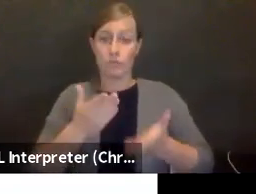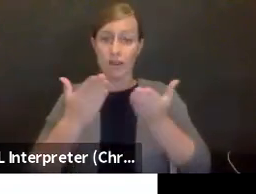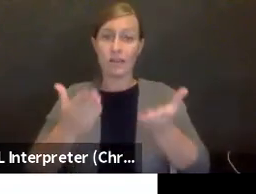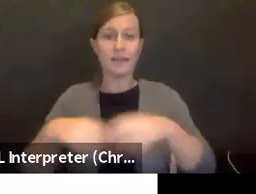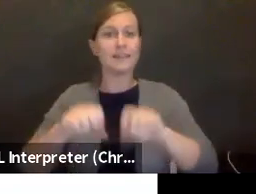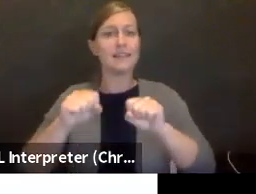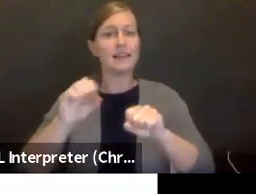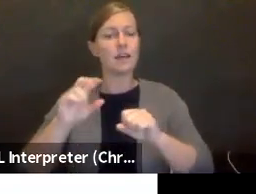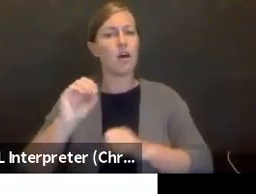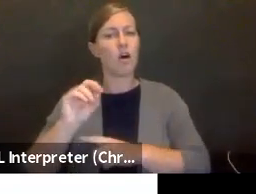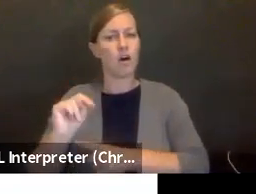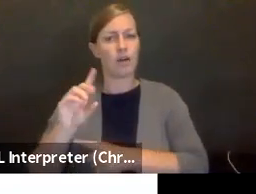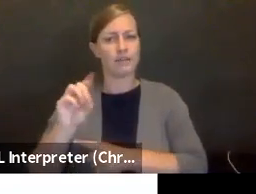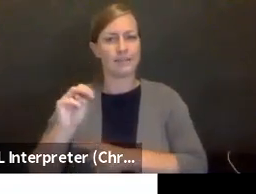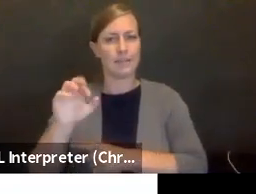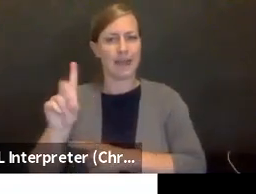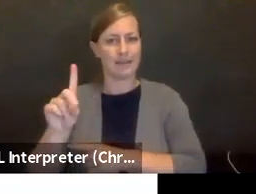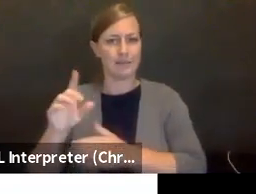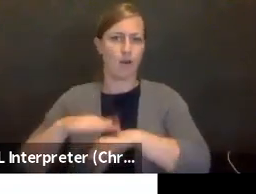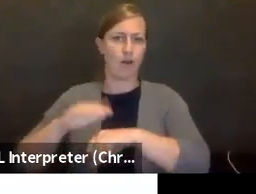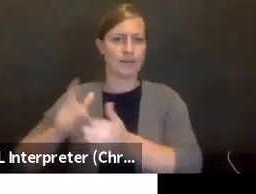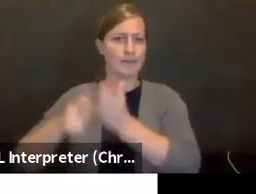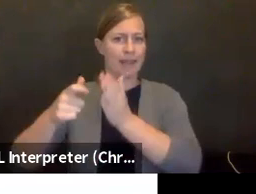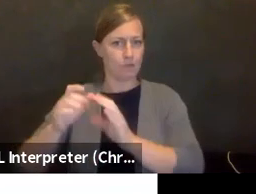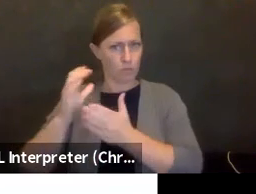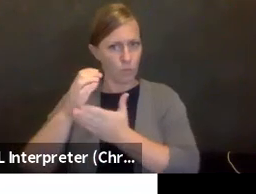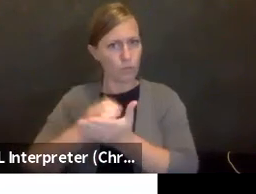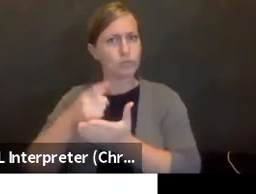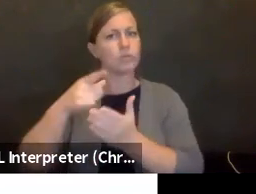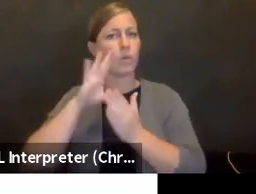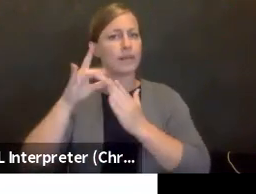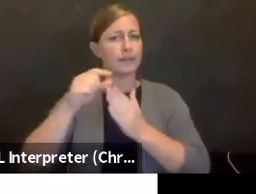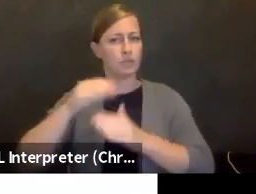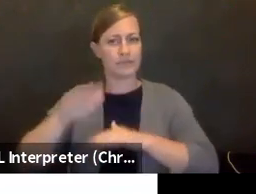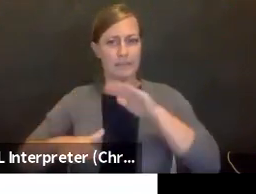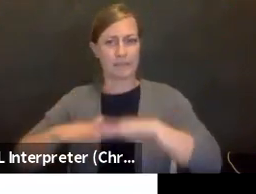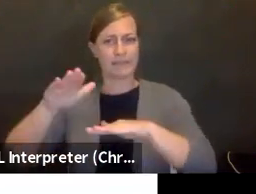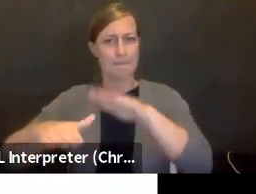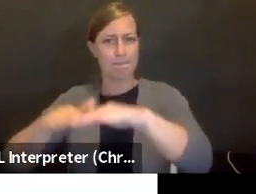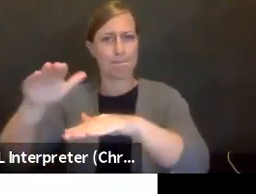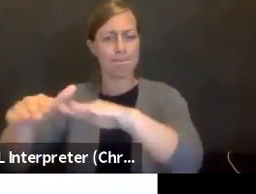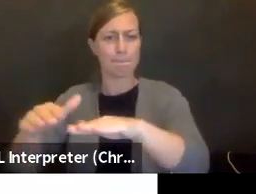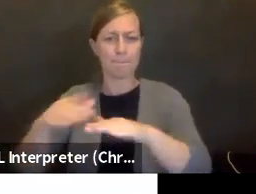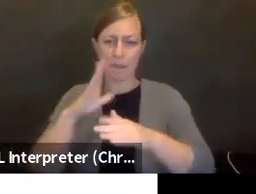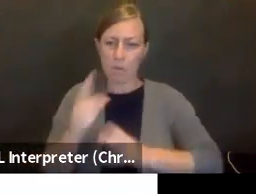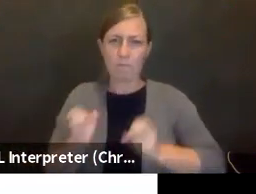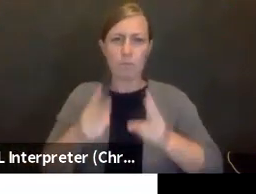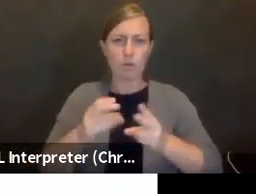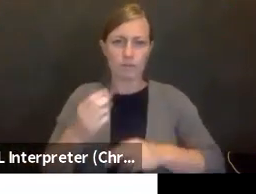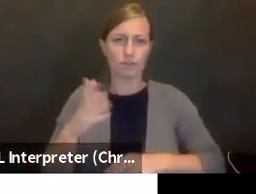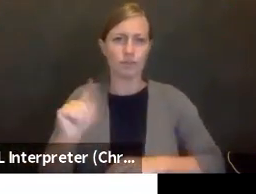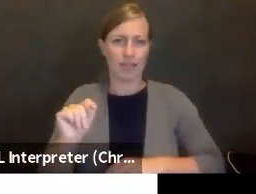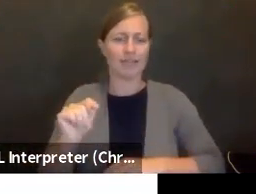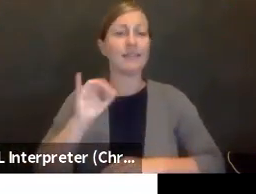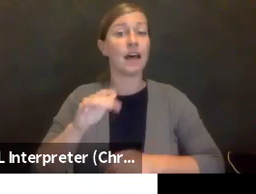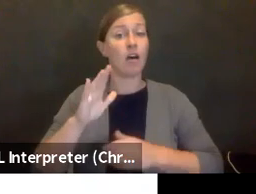on-demand course, which walks you through step by step. So if you could post the link in the chat to the on-demand, that would be great. The on-demand